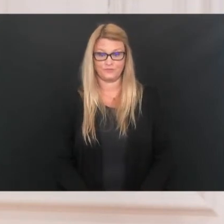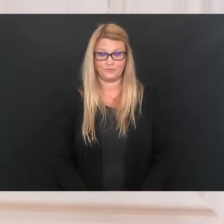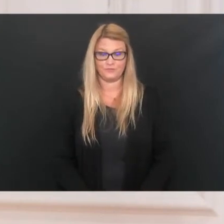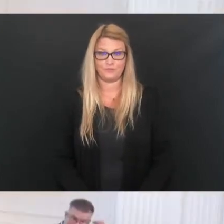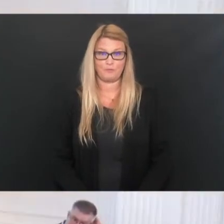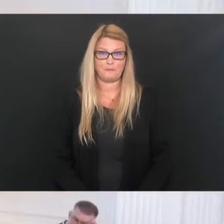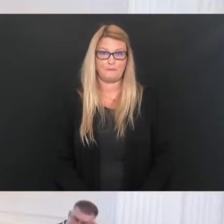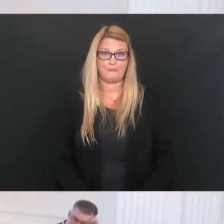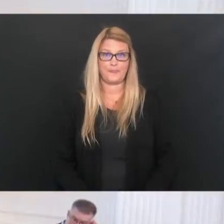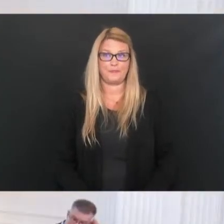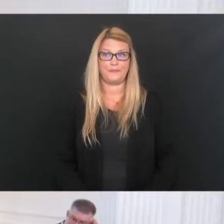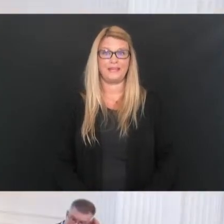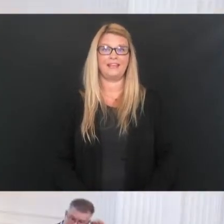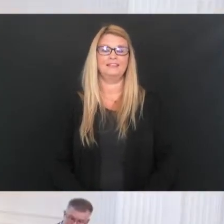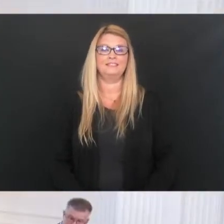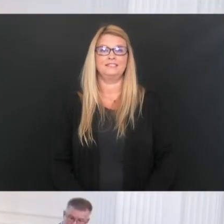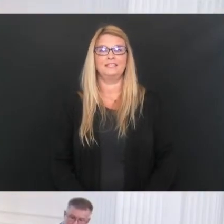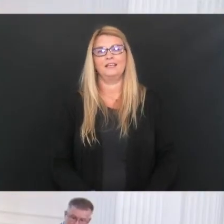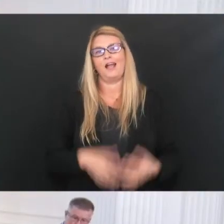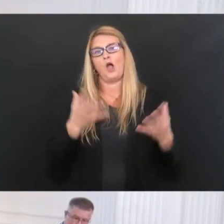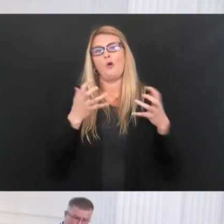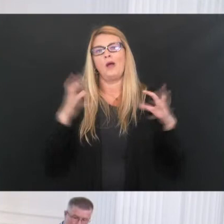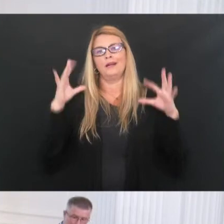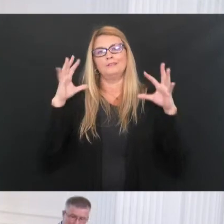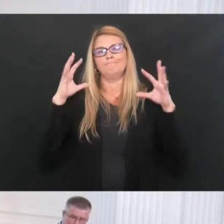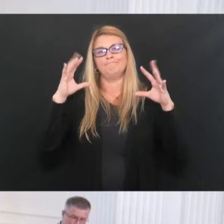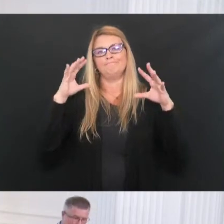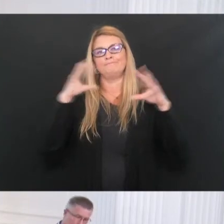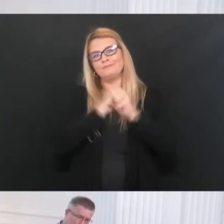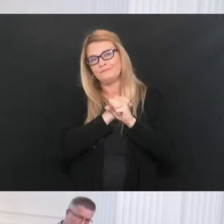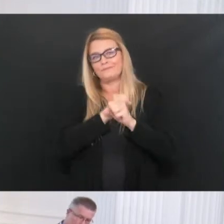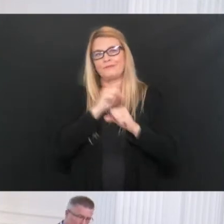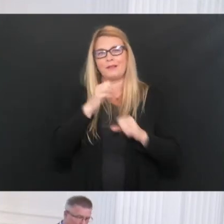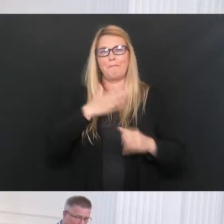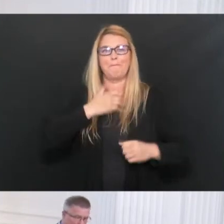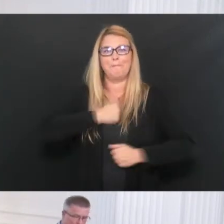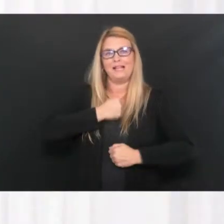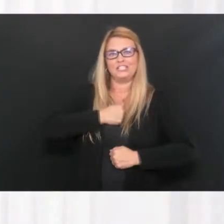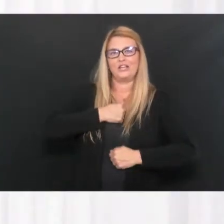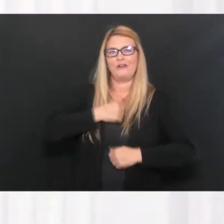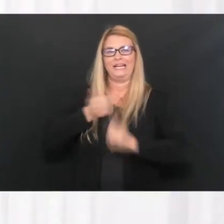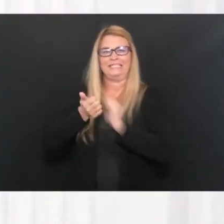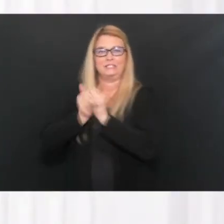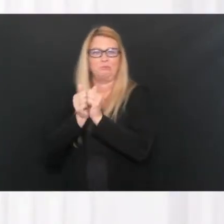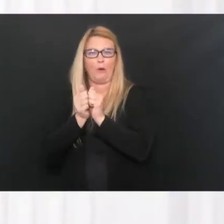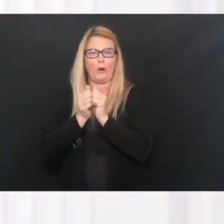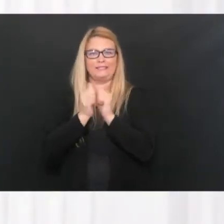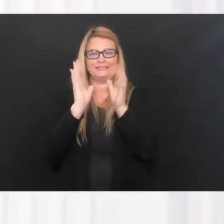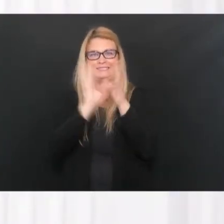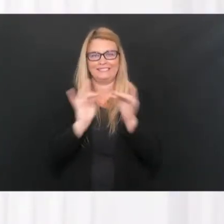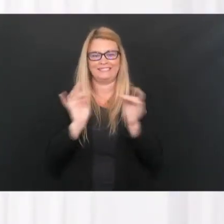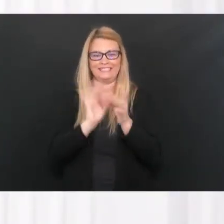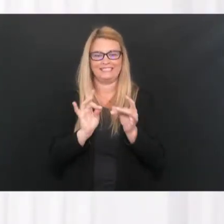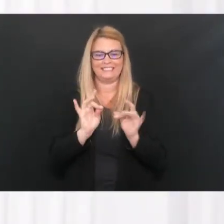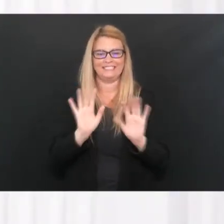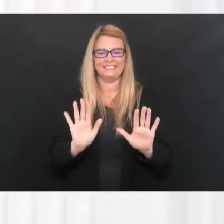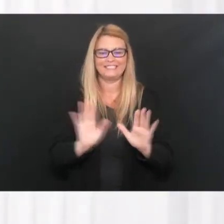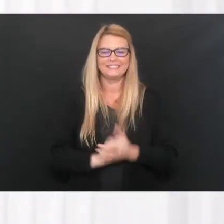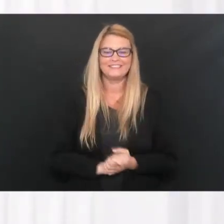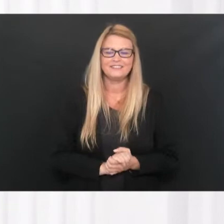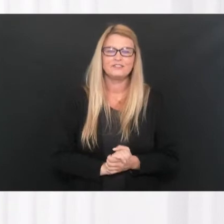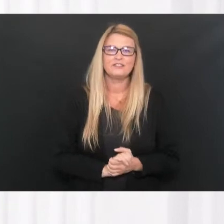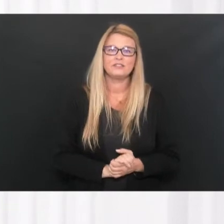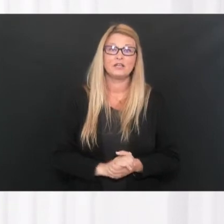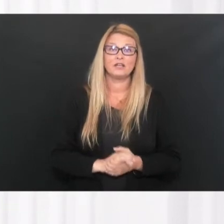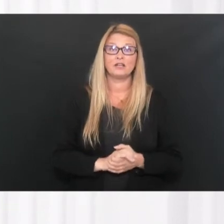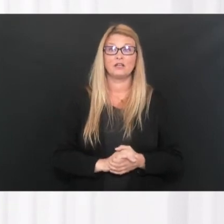I'll use a military analogy and a sports analogy since I'm the general and governor's a coach. So, number one, the